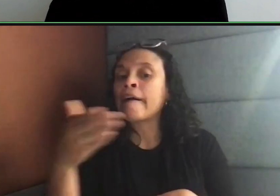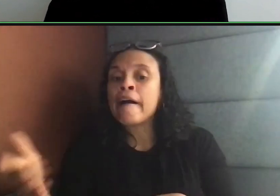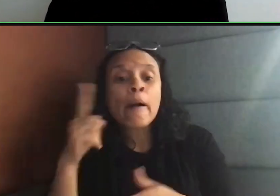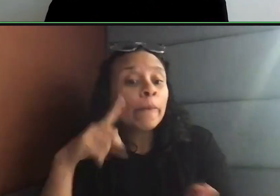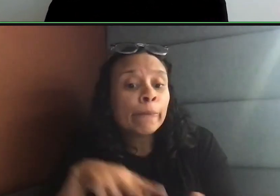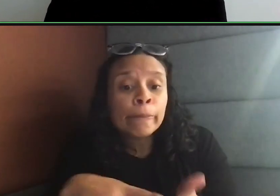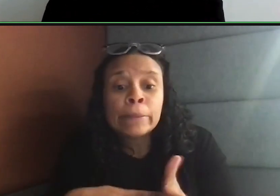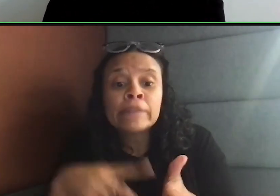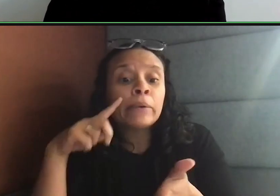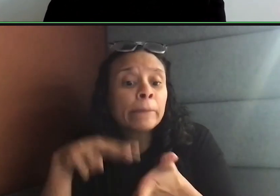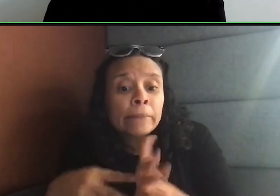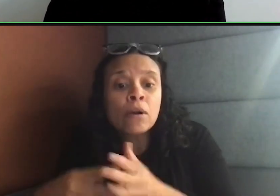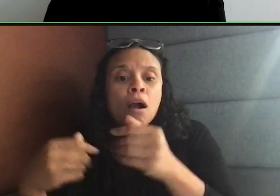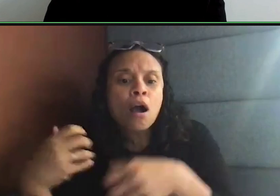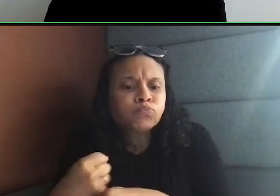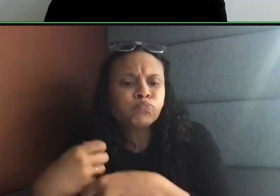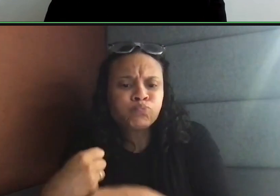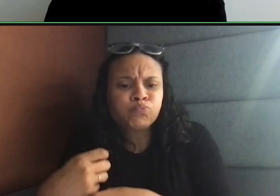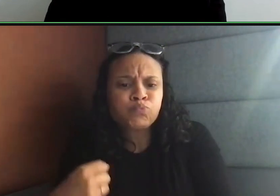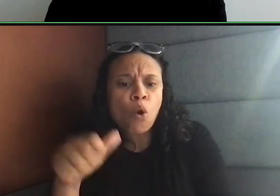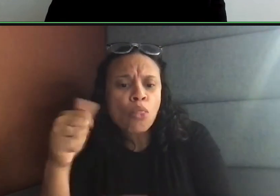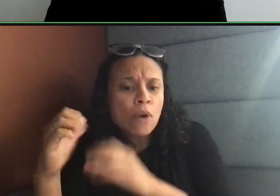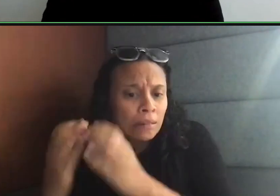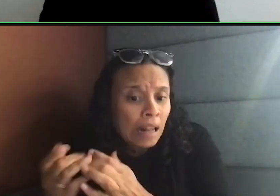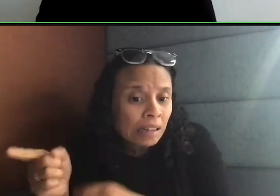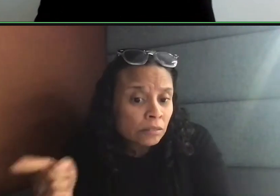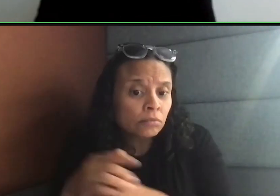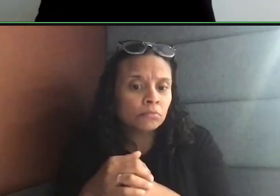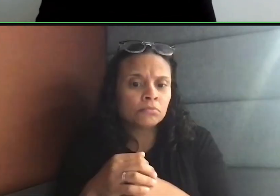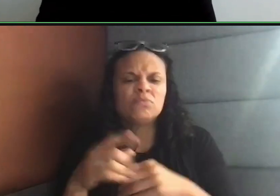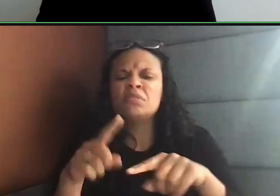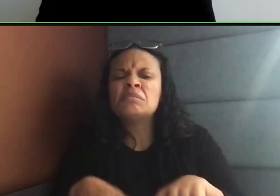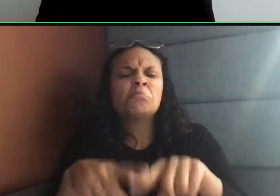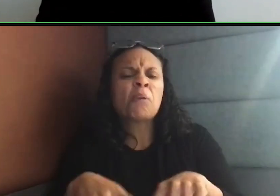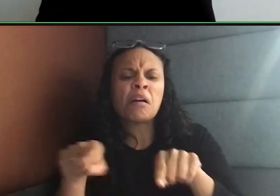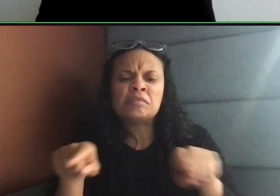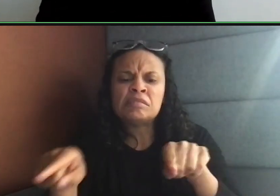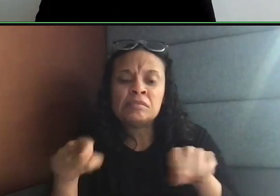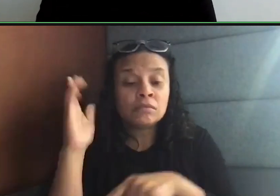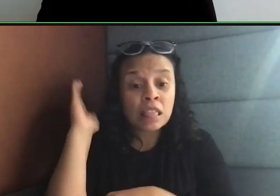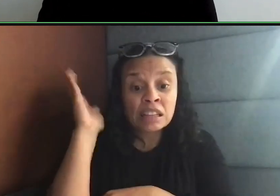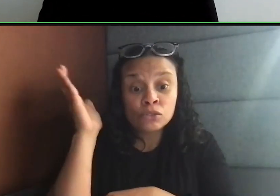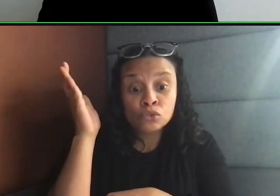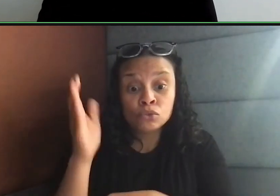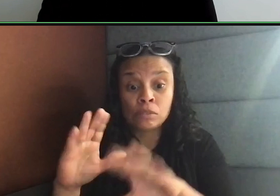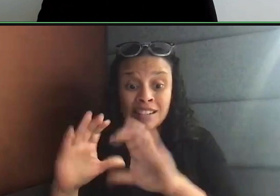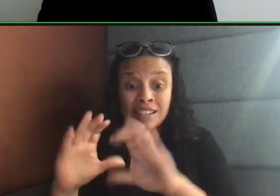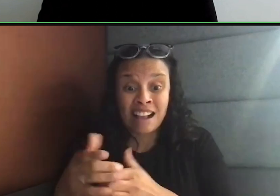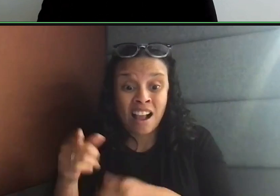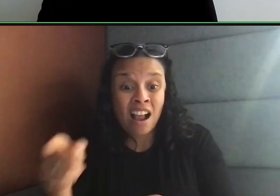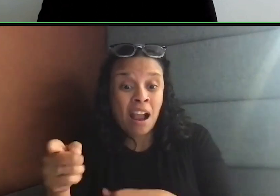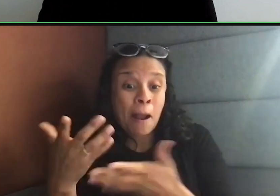want more verbatim transcript in a lecture, and they may want more of a meeting for meeting in a lab type